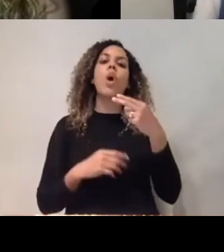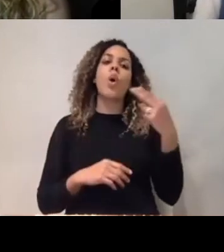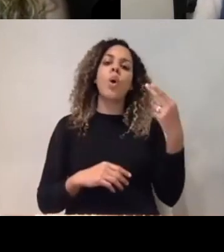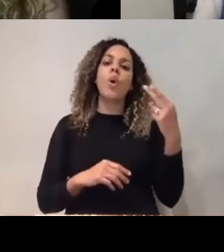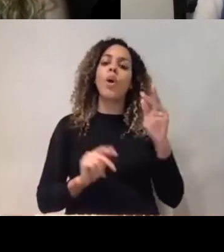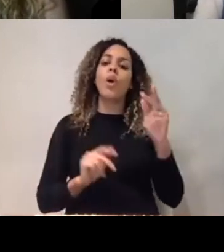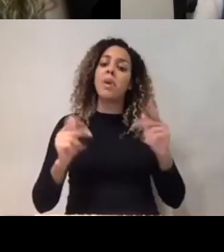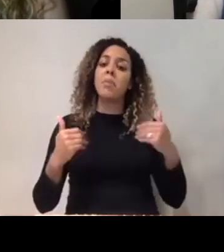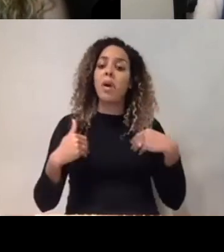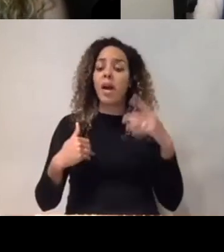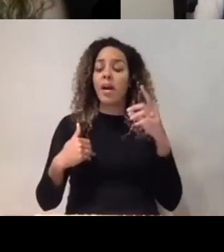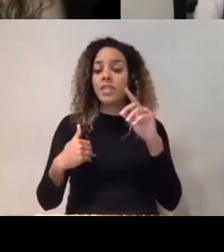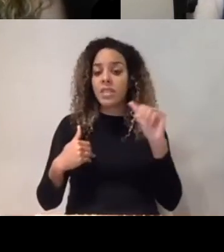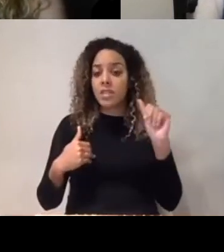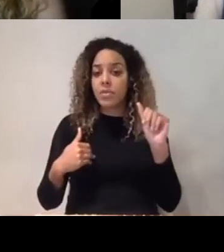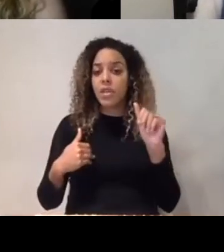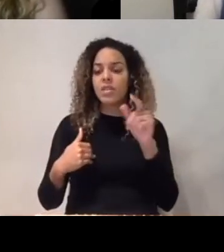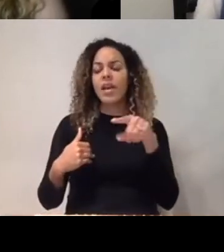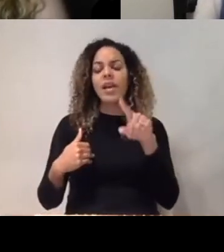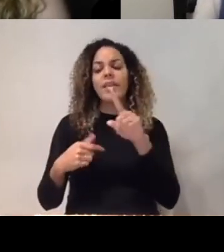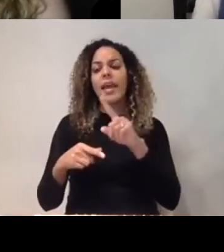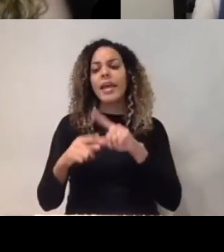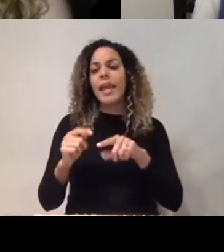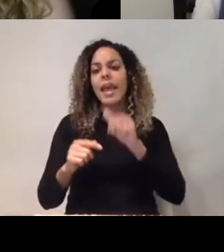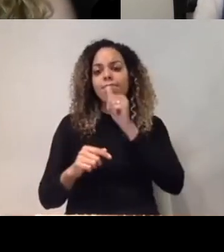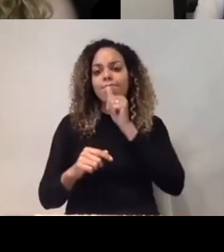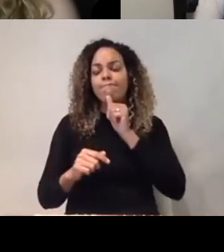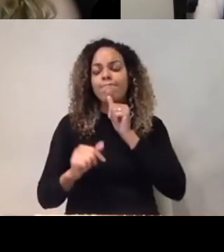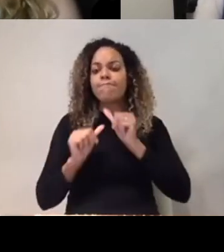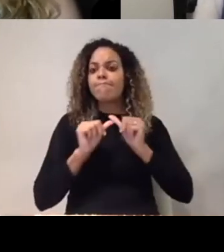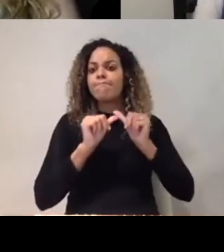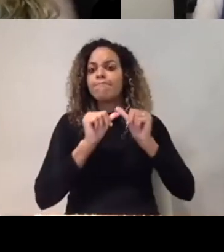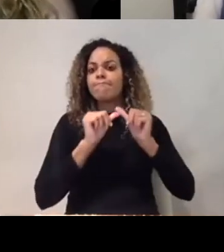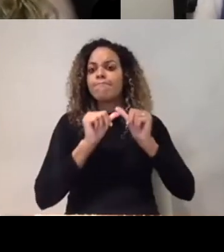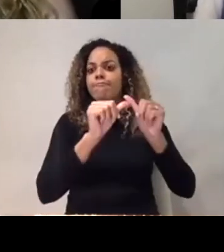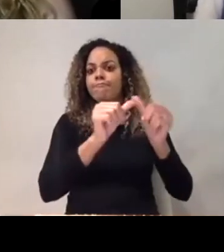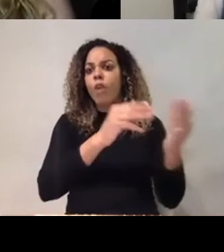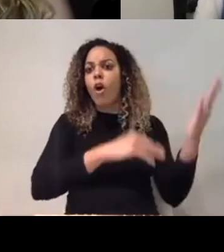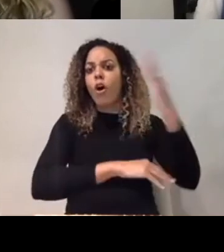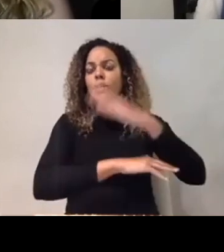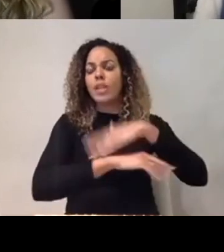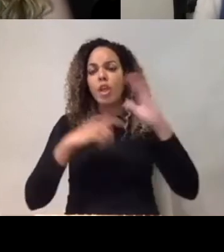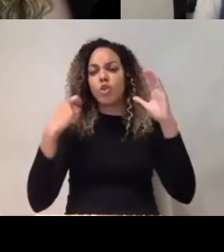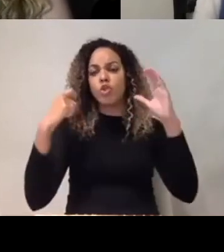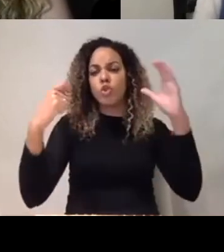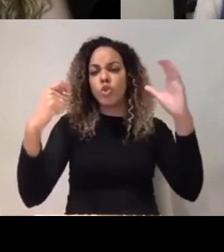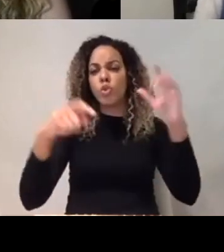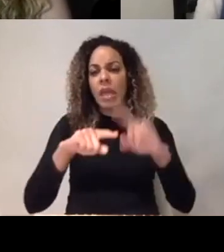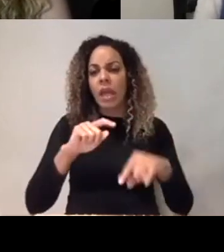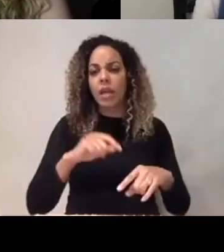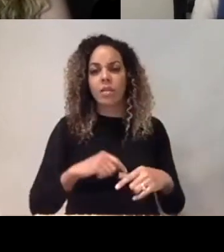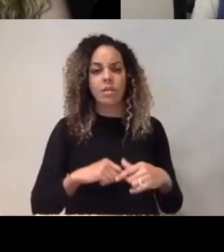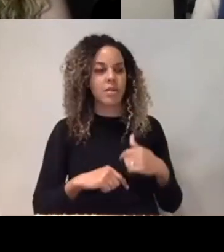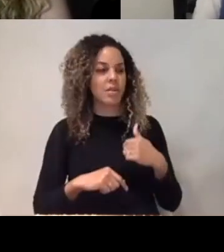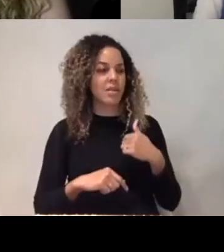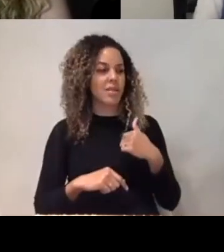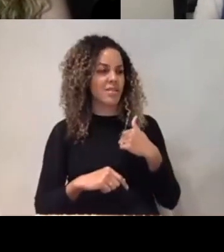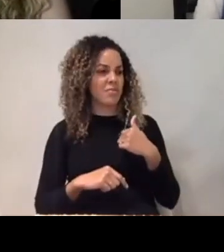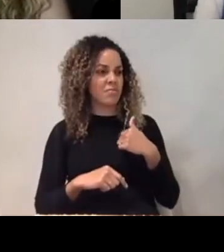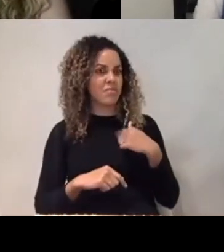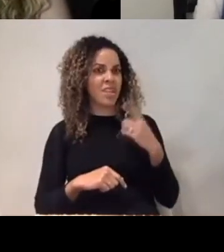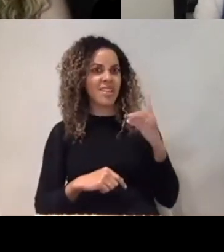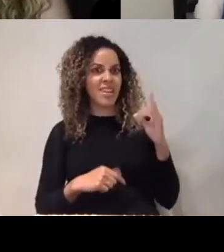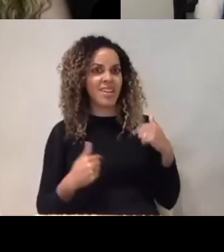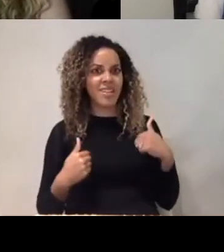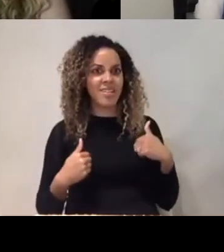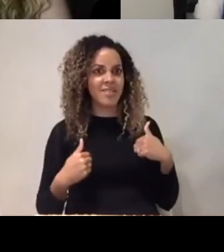the stamina to shoot an entire day. Well, I've proven that wrong many times before.